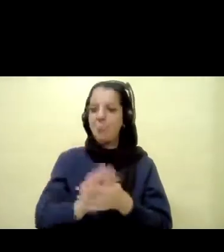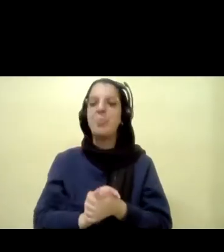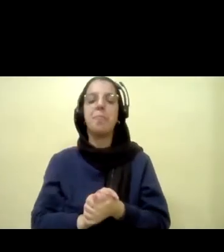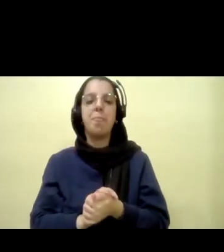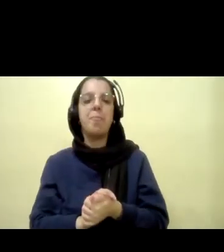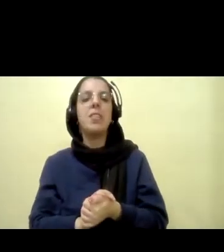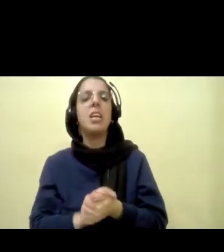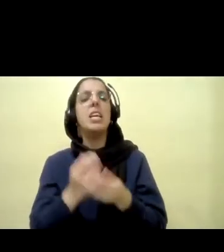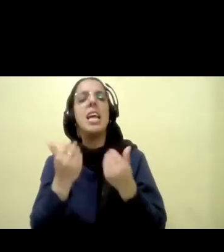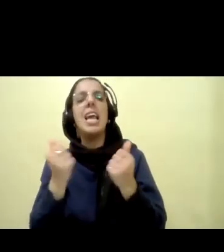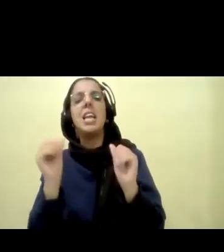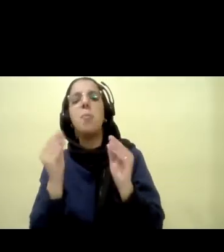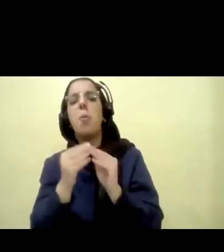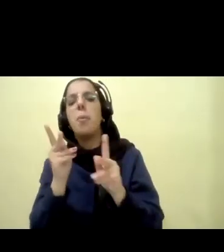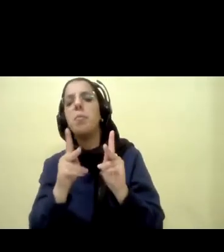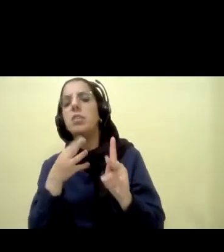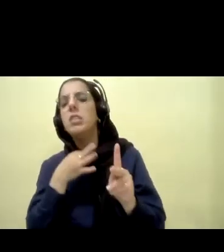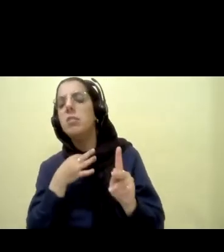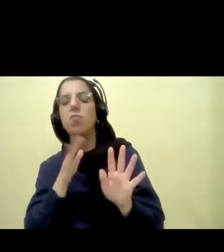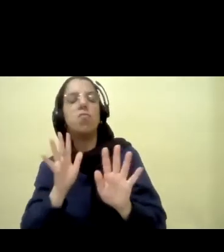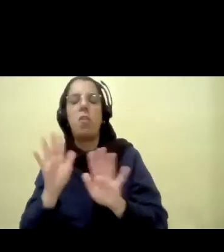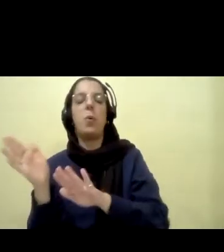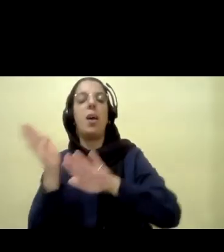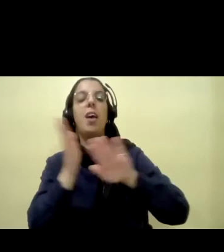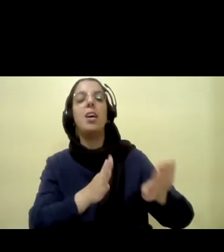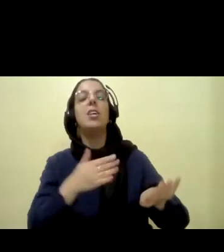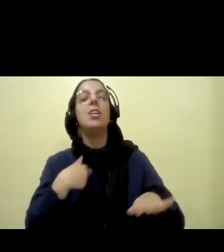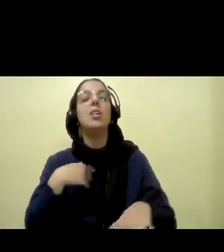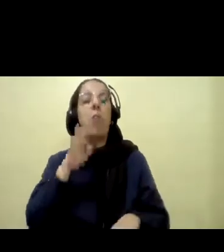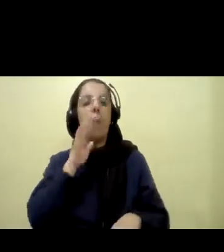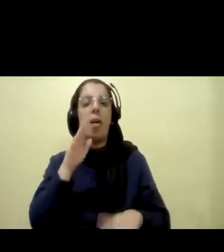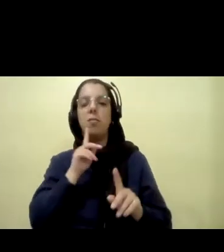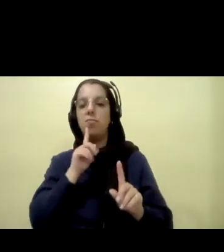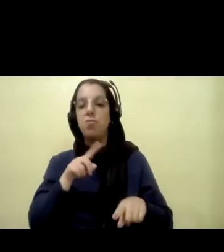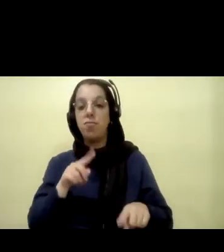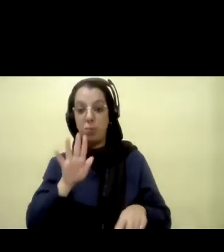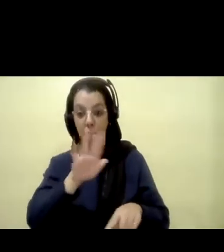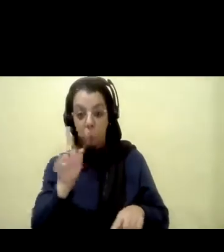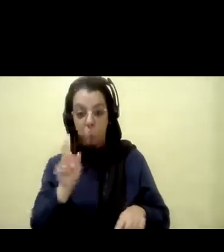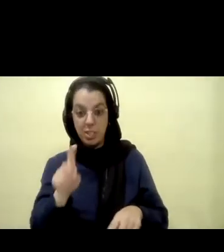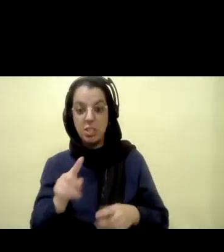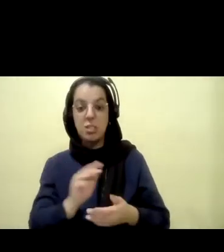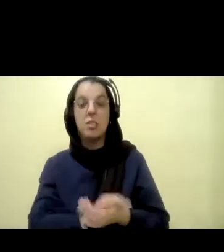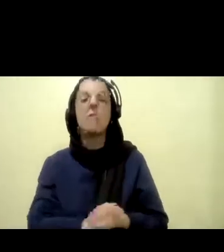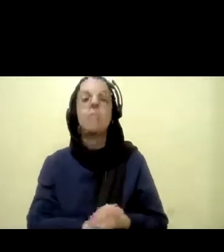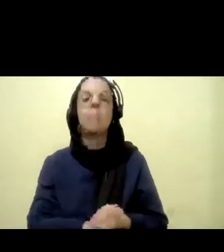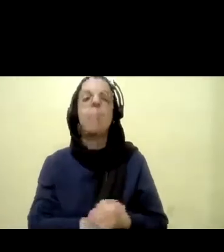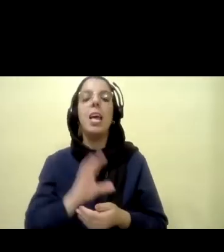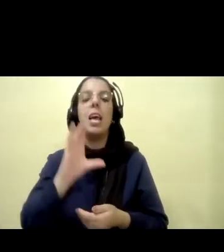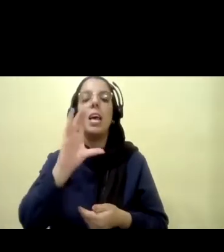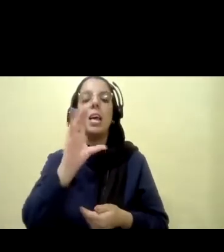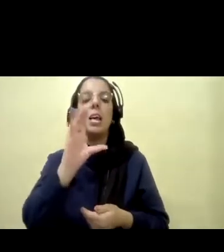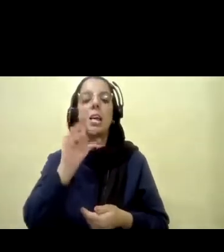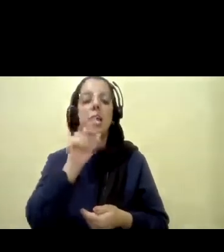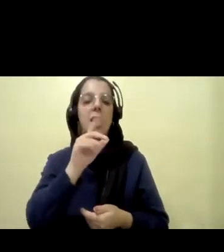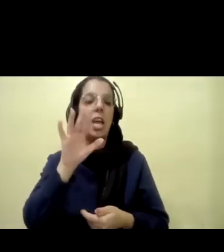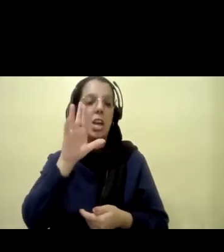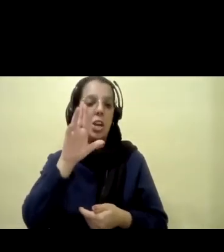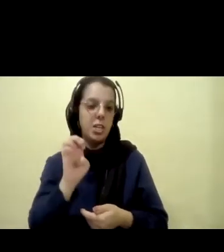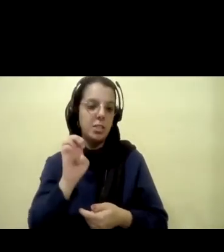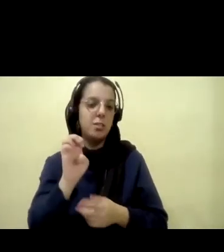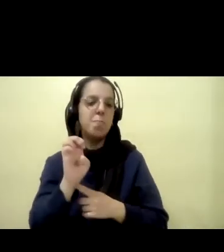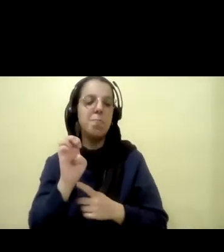Do we have any more hands up? No, okay, cool. I'm gonna keep going with this Q&A. I am Claire. I'm not